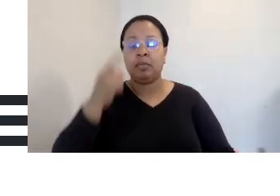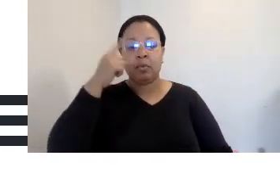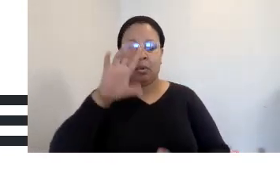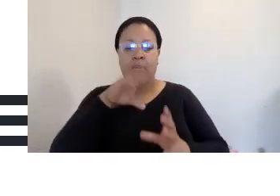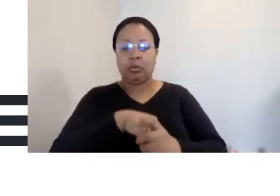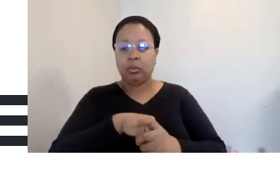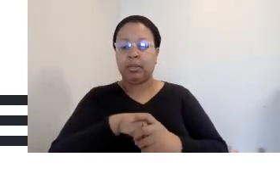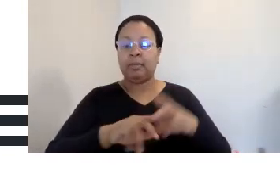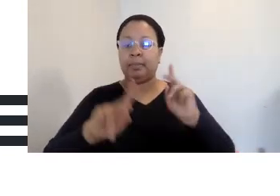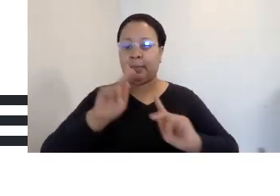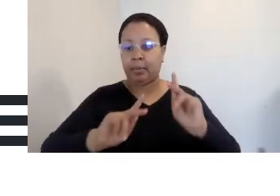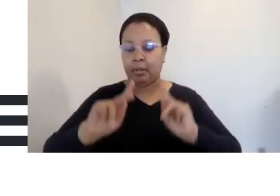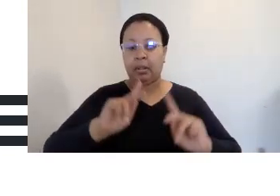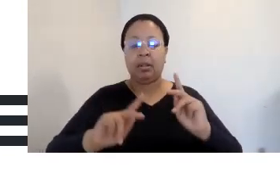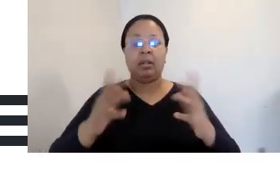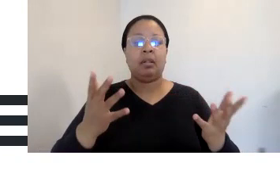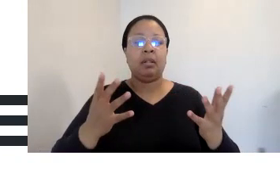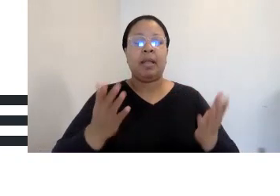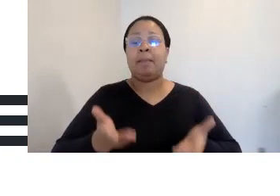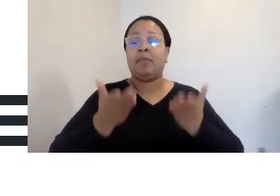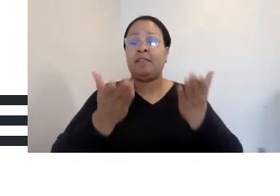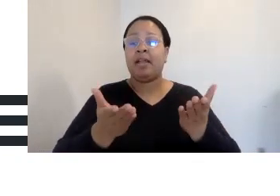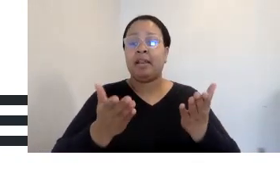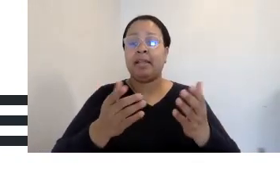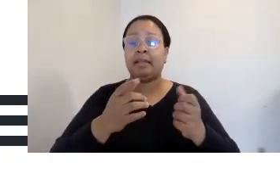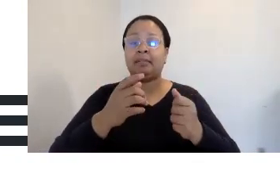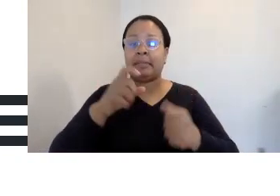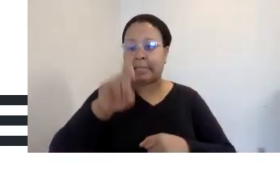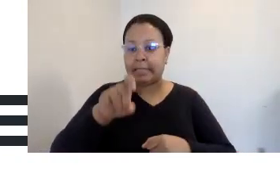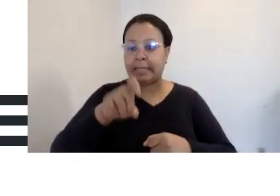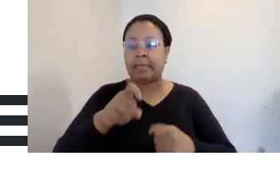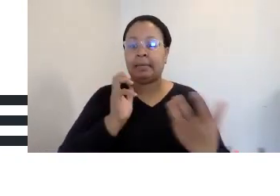inclusive and providing the necessary accommodations.